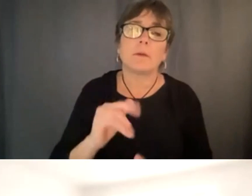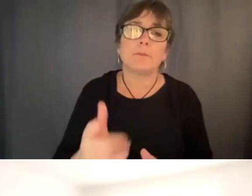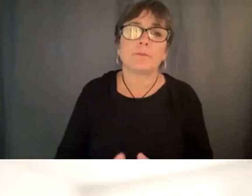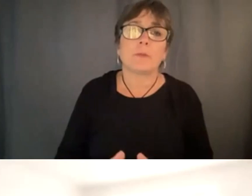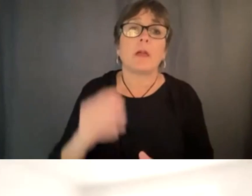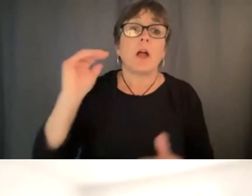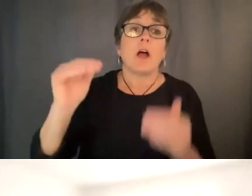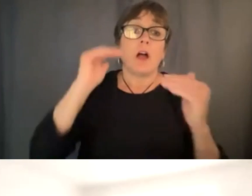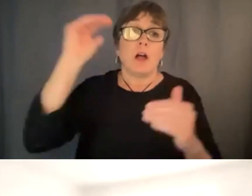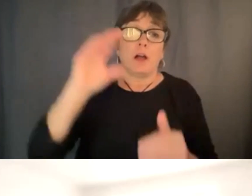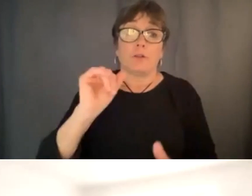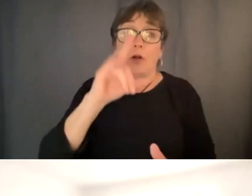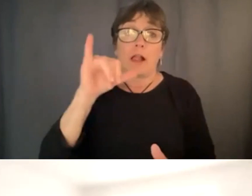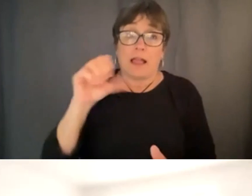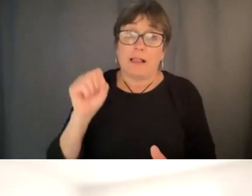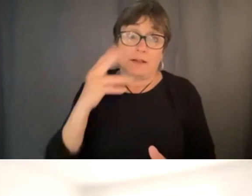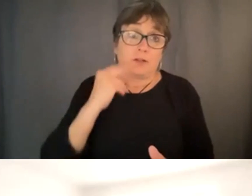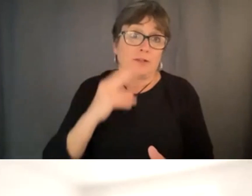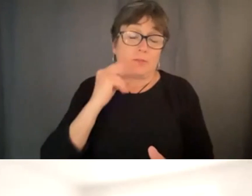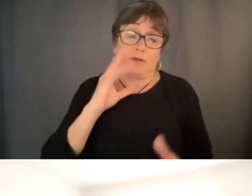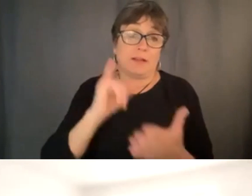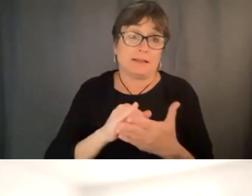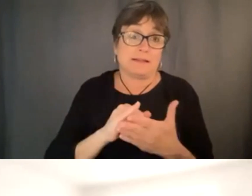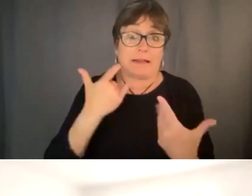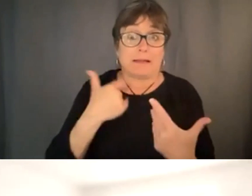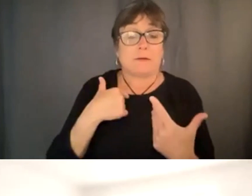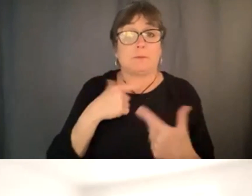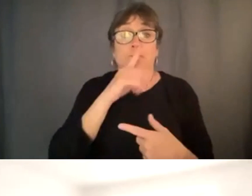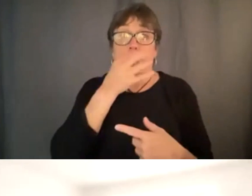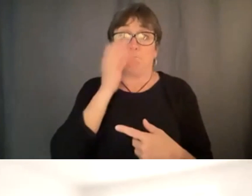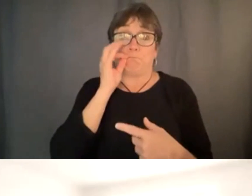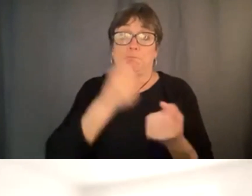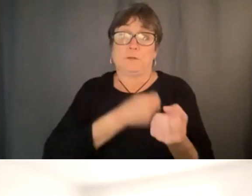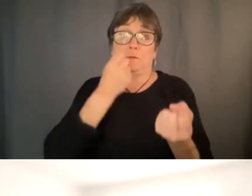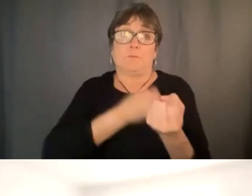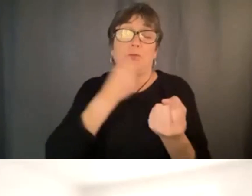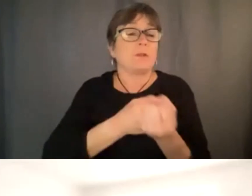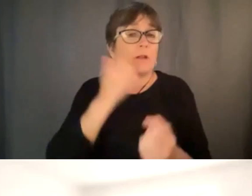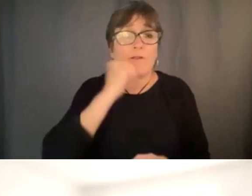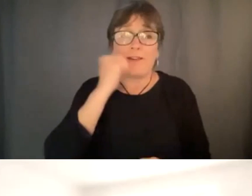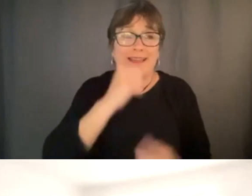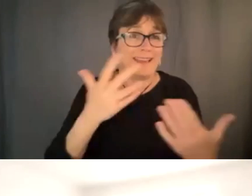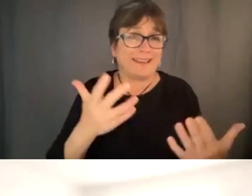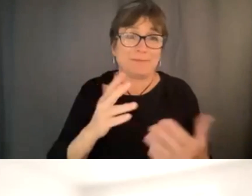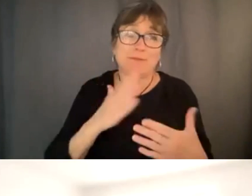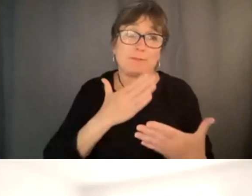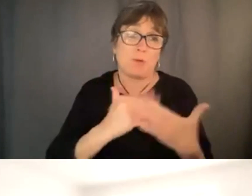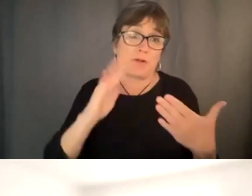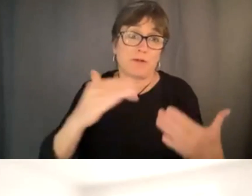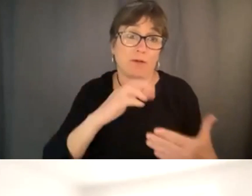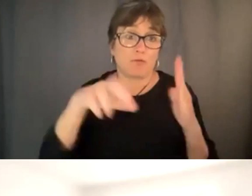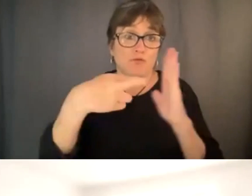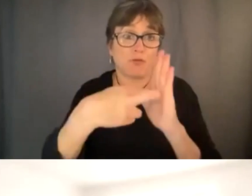Adult allies live that every day, right? They live that every day when they're supporting youth. Yeah. So what questions do y'all have